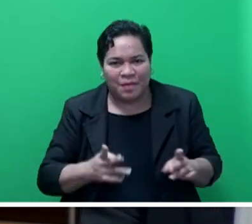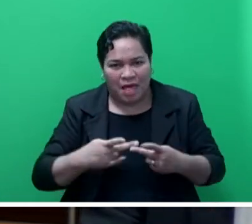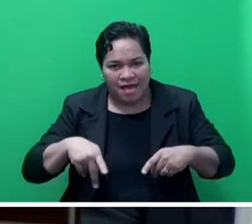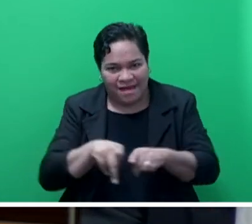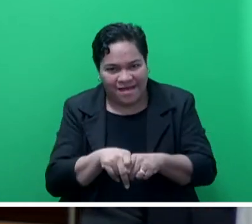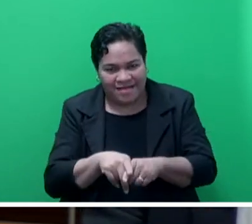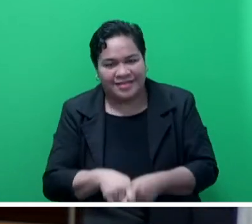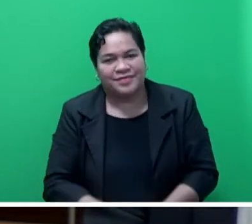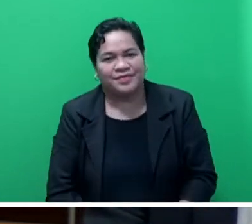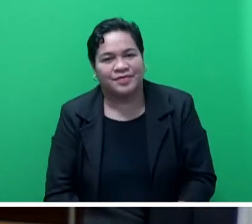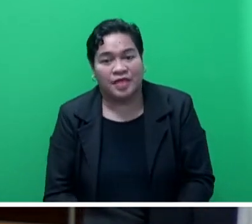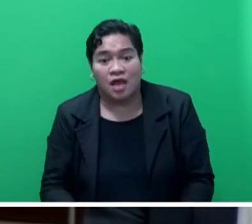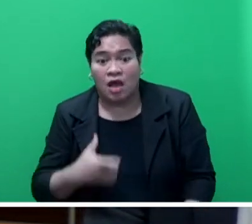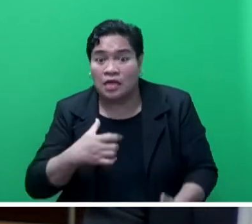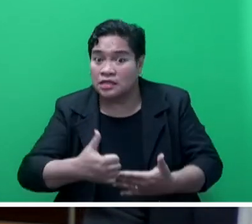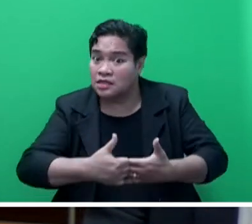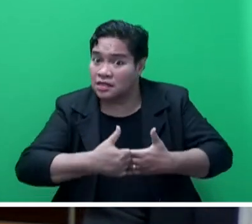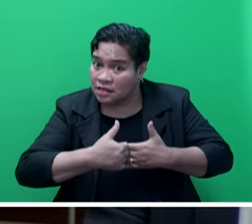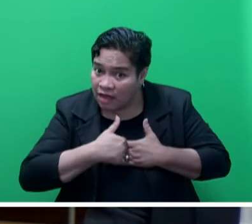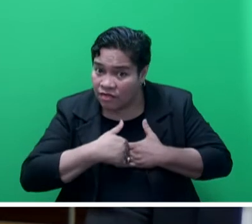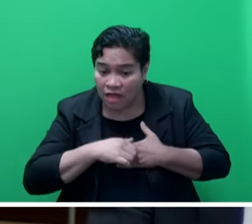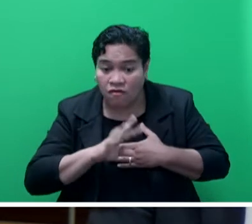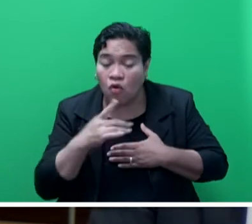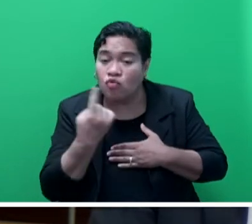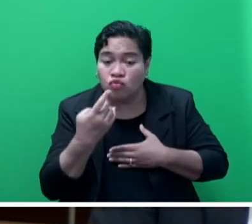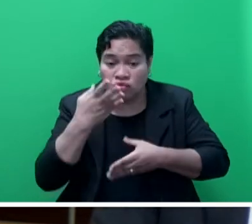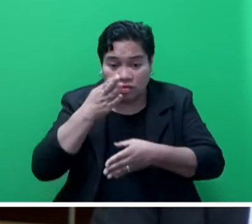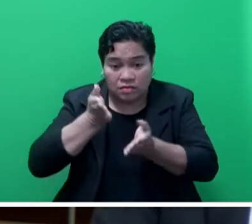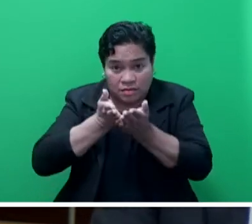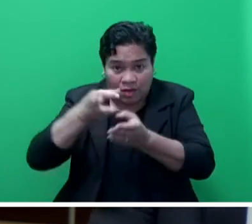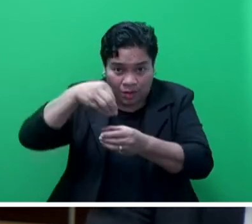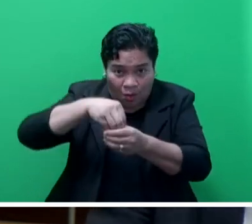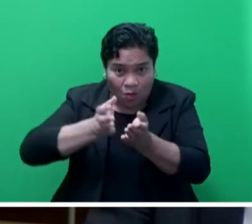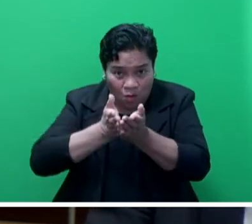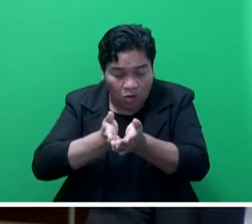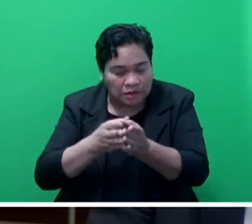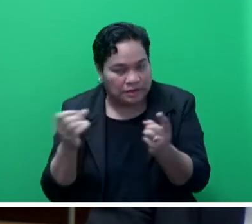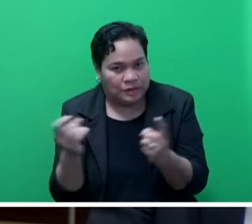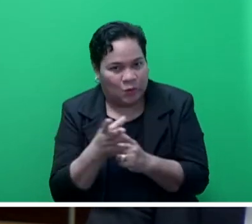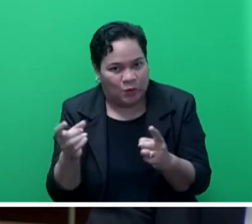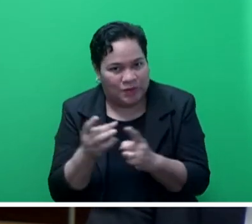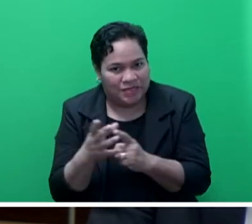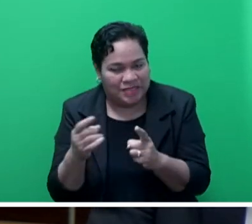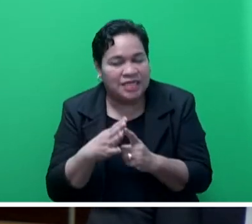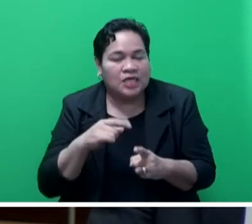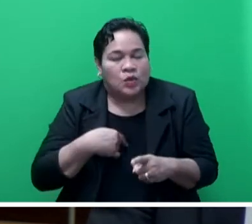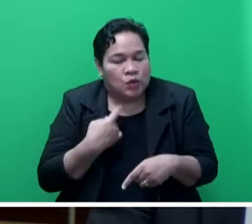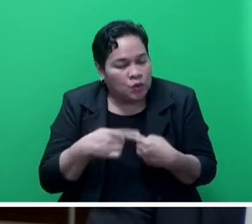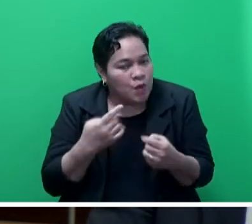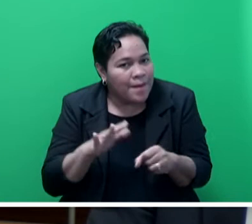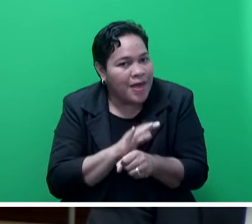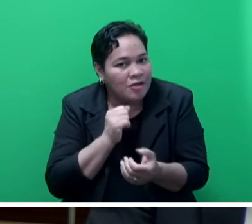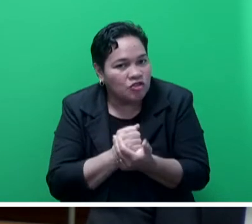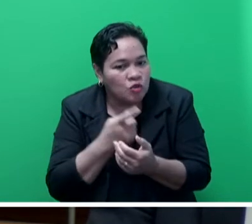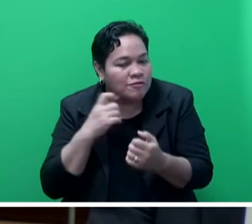Honourable Speaker, sir, the safety of each maritime traveller is of paramount importance to the Fijian government, and we continue to make sure that we repair